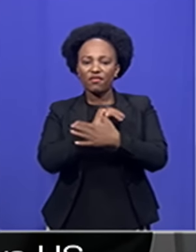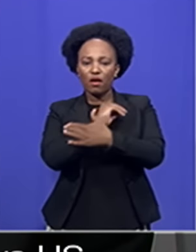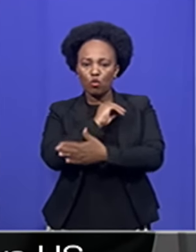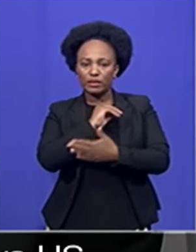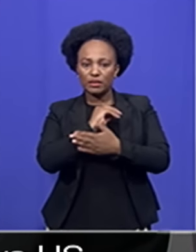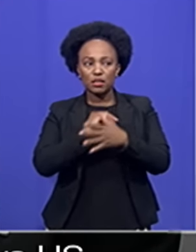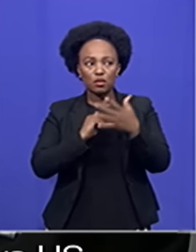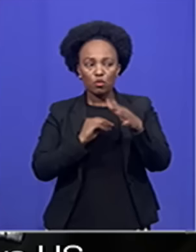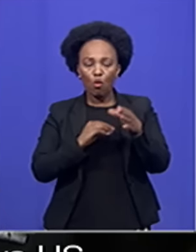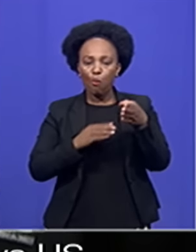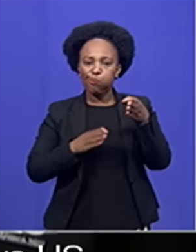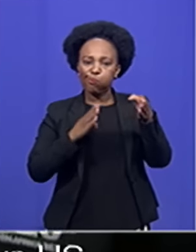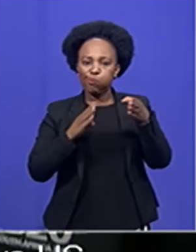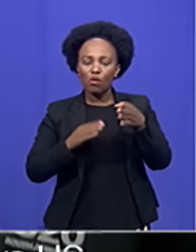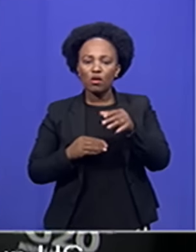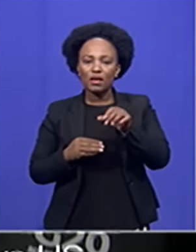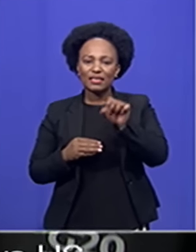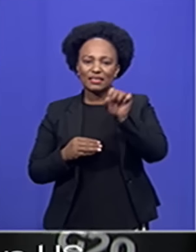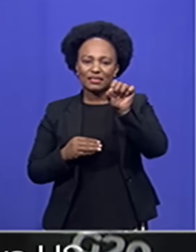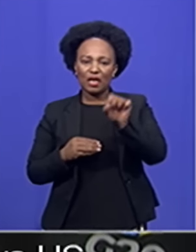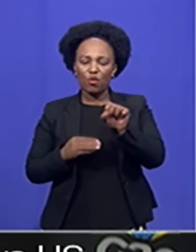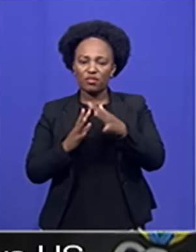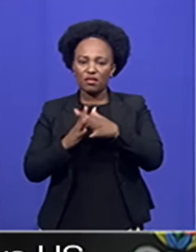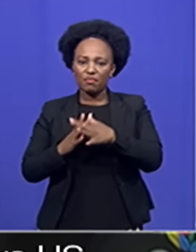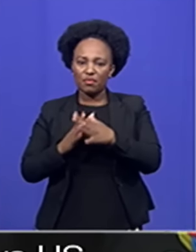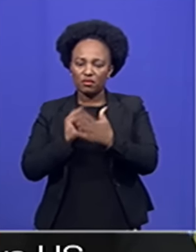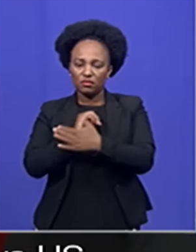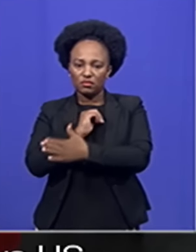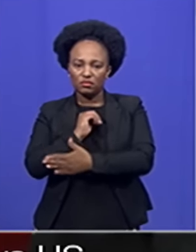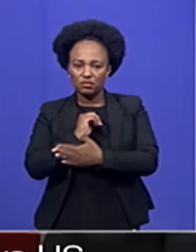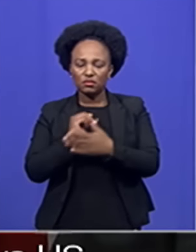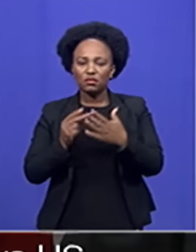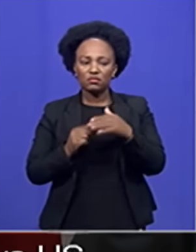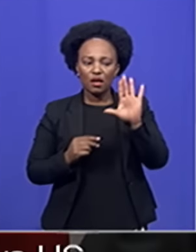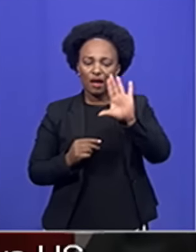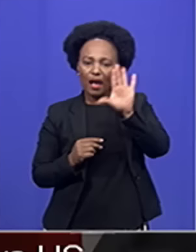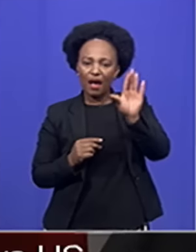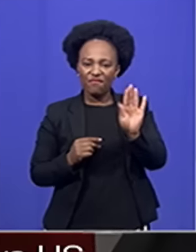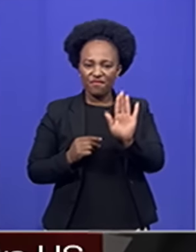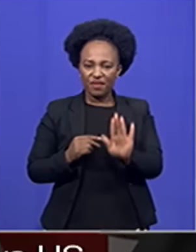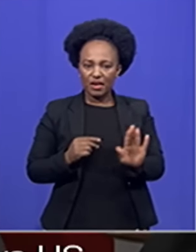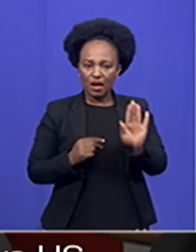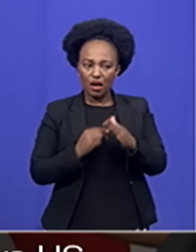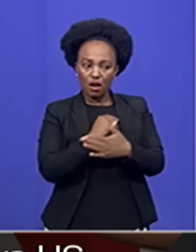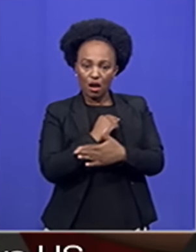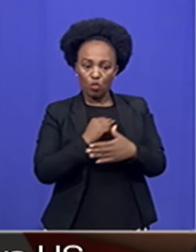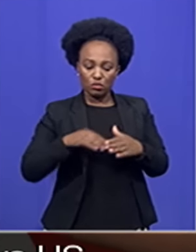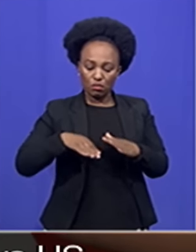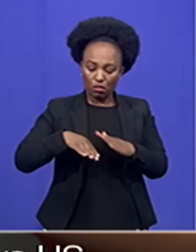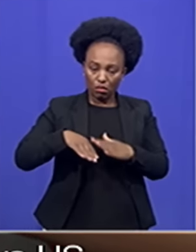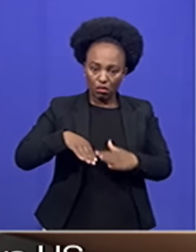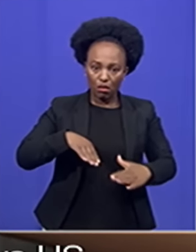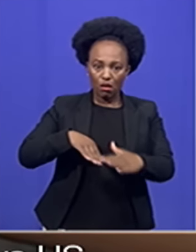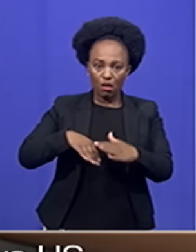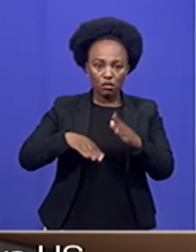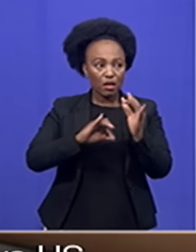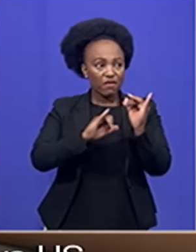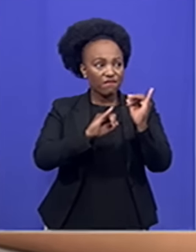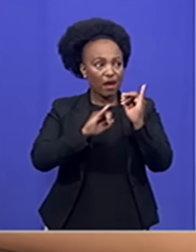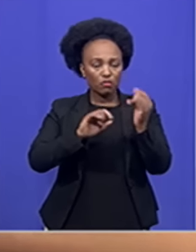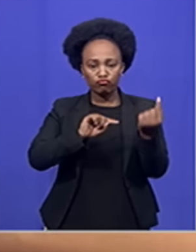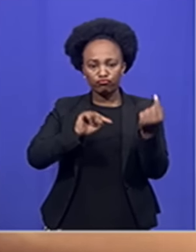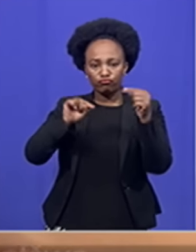thata South American countries re bona dinaga tsa continent ya Africa ba bangwe ba laleditswe go tla go lebella fela seemo